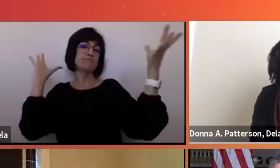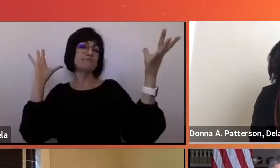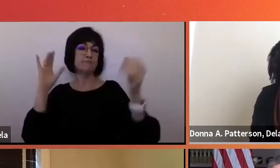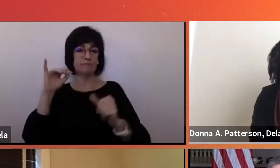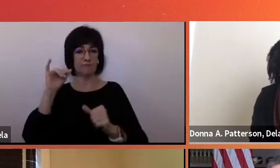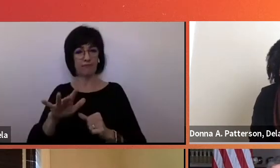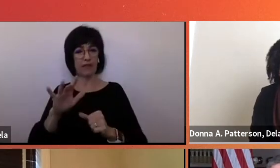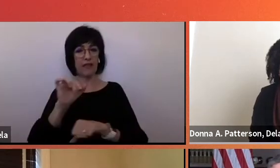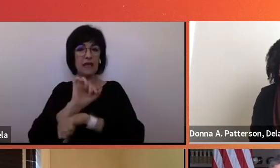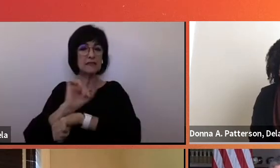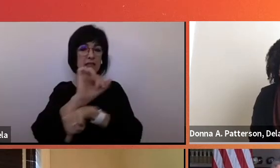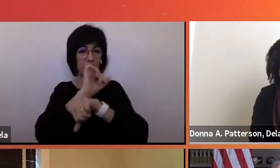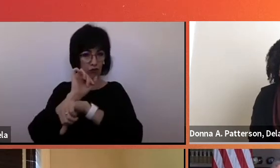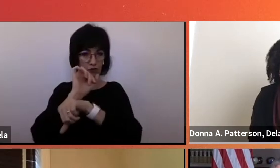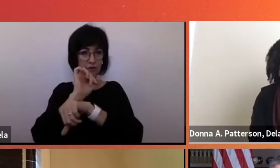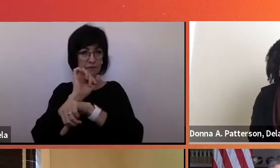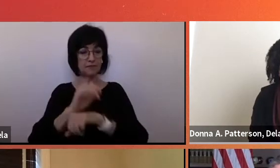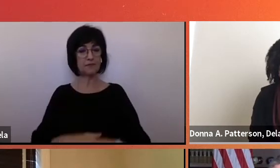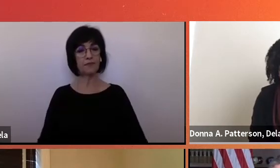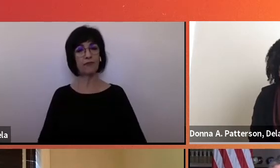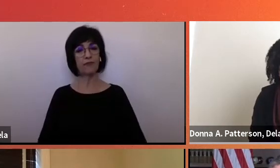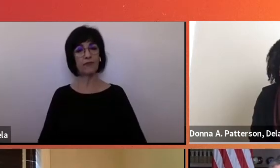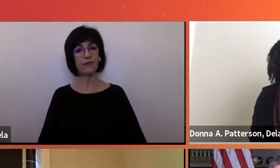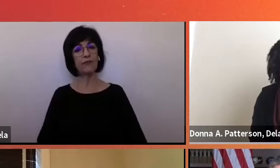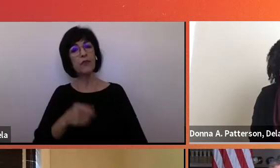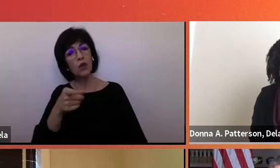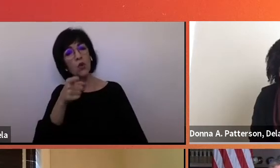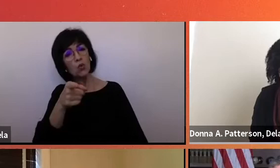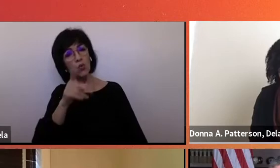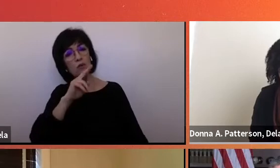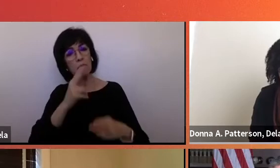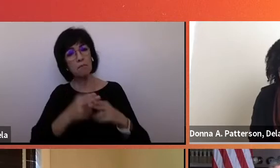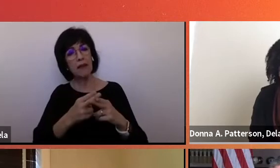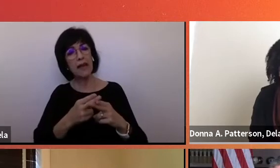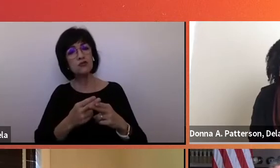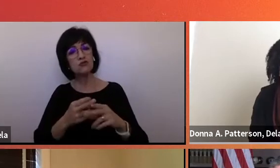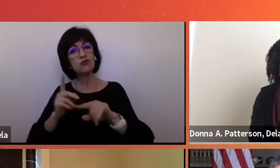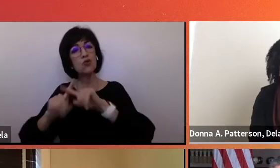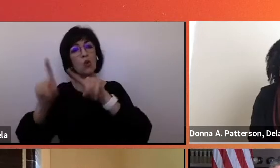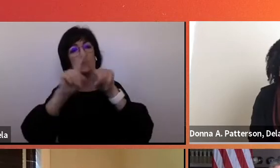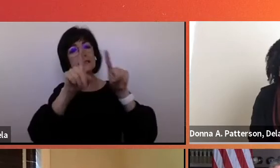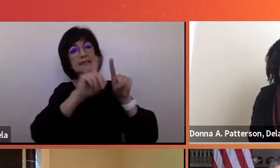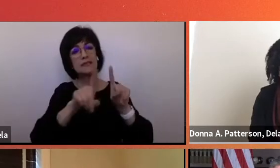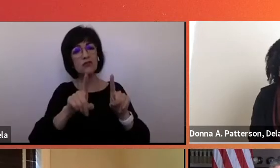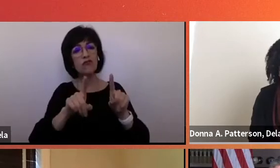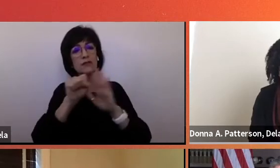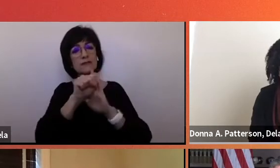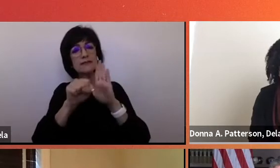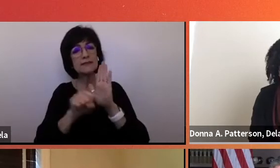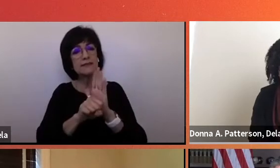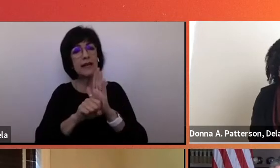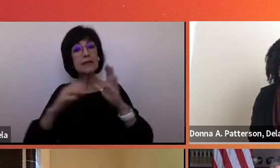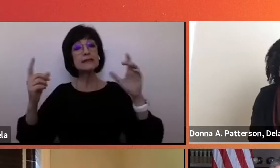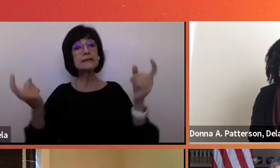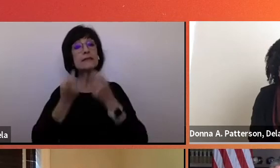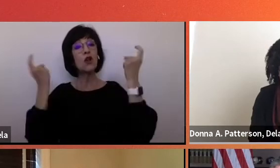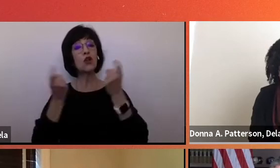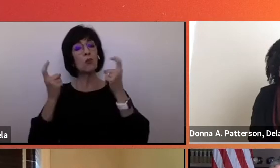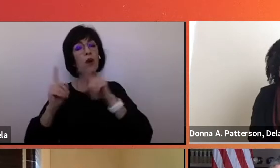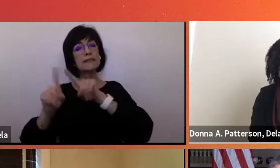So has it, you mentioned a little bit, it's different in many states. It seems that